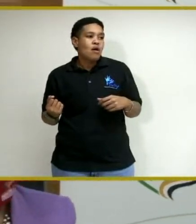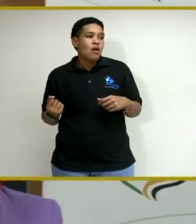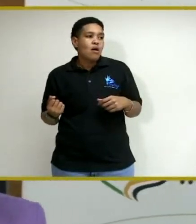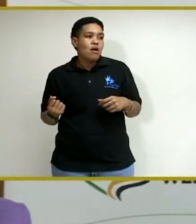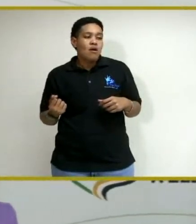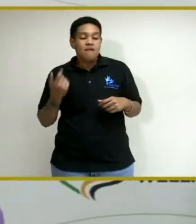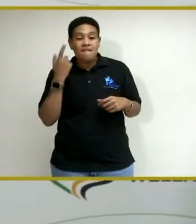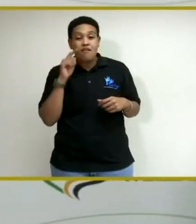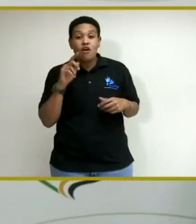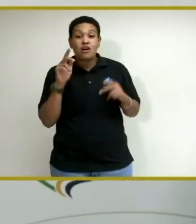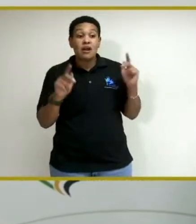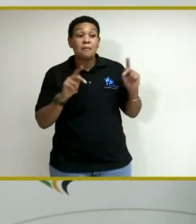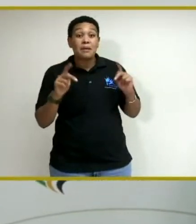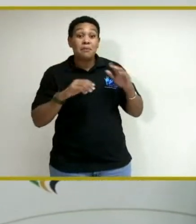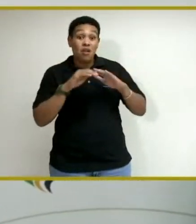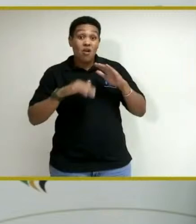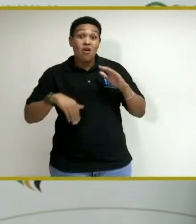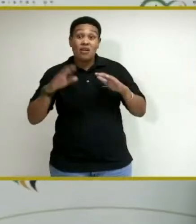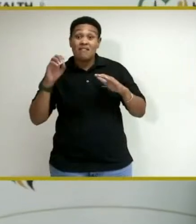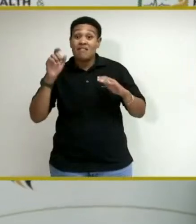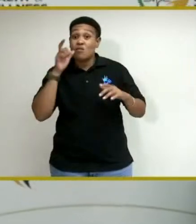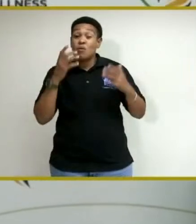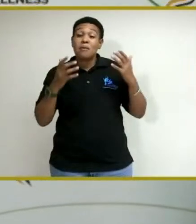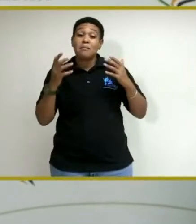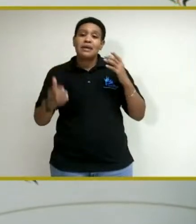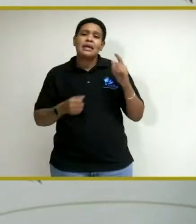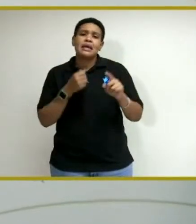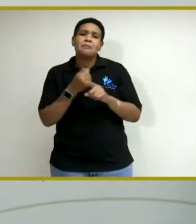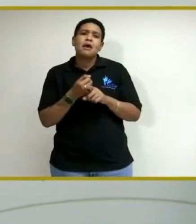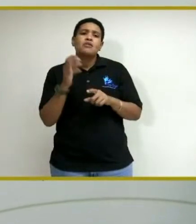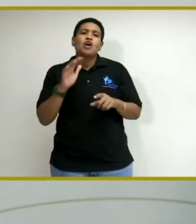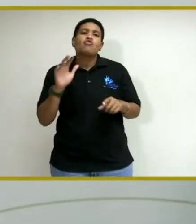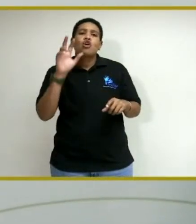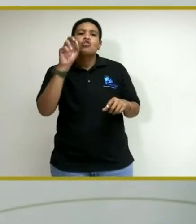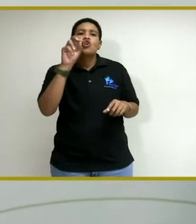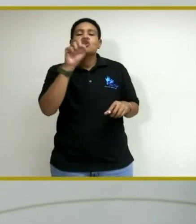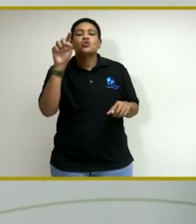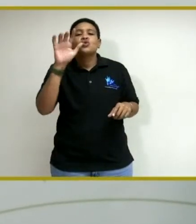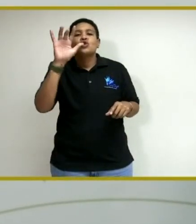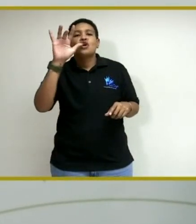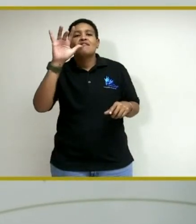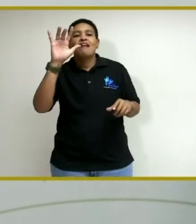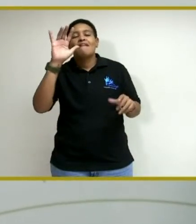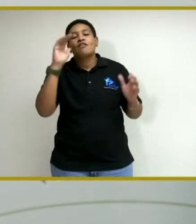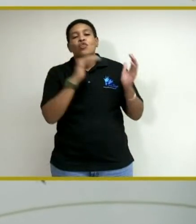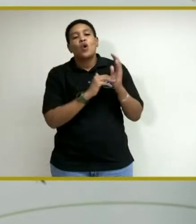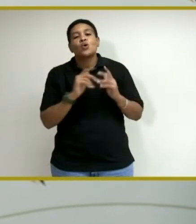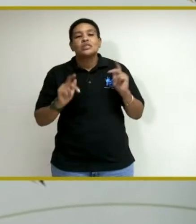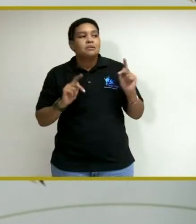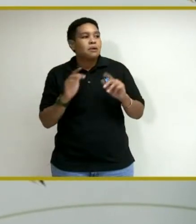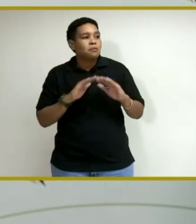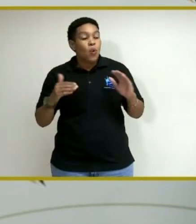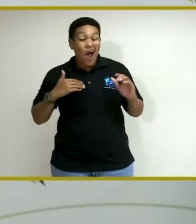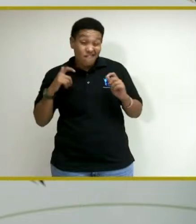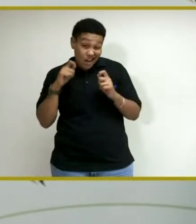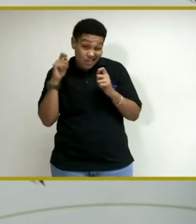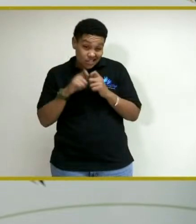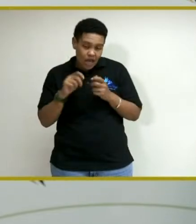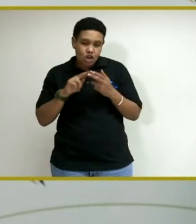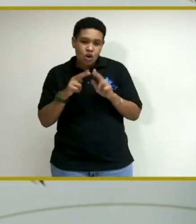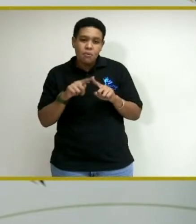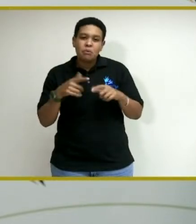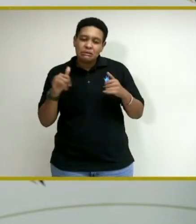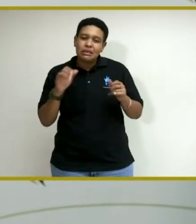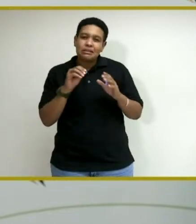35,000. For the persons under 50 who may be affected, it would be about 30 or 35,000 persons. I don't have the exact figure, but it's in